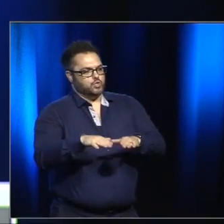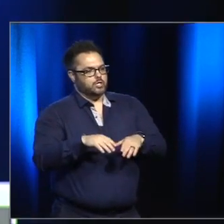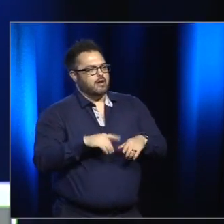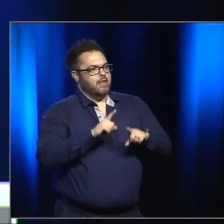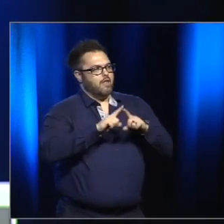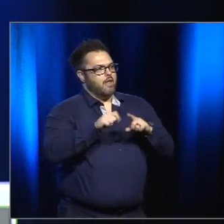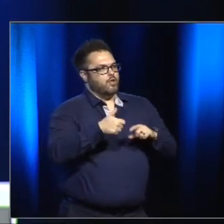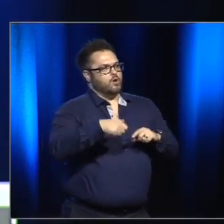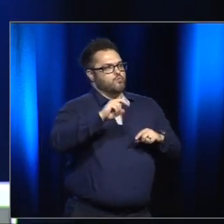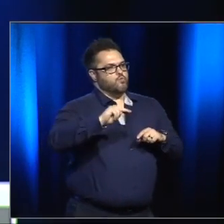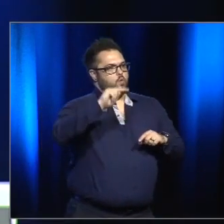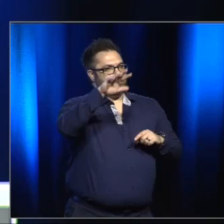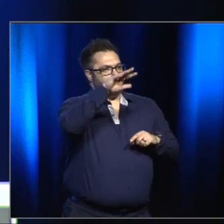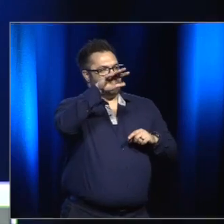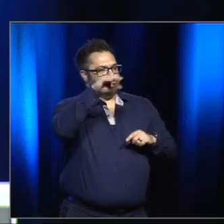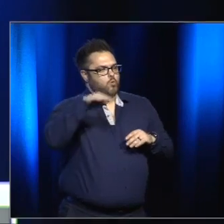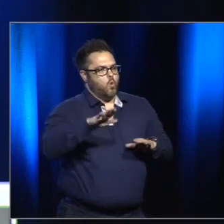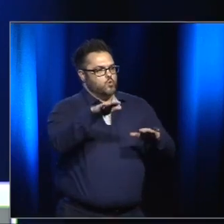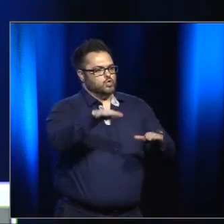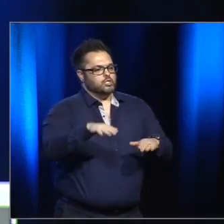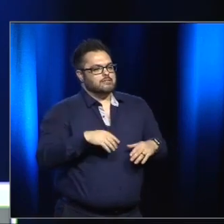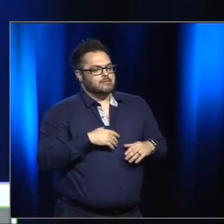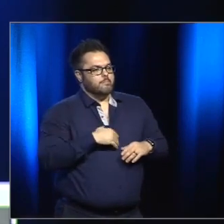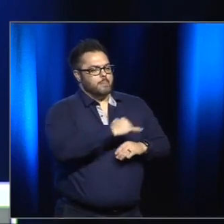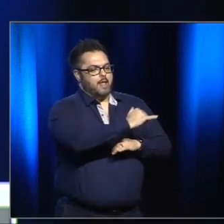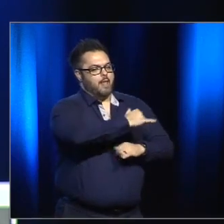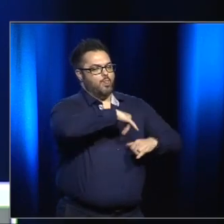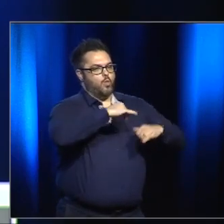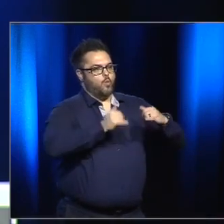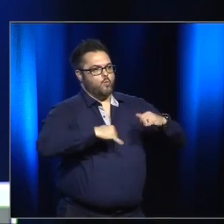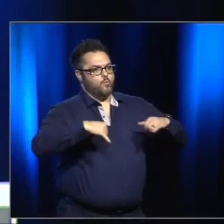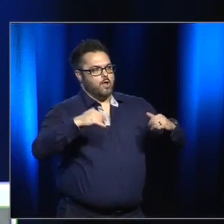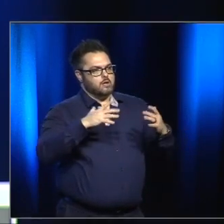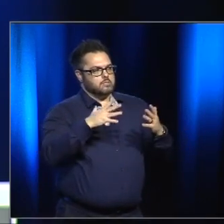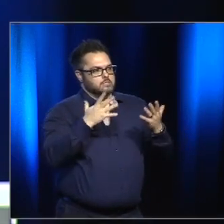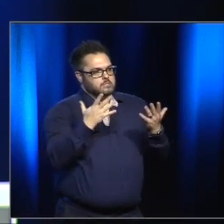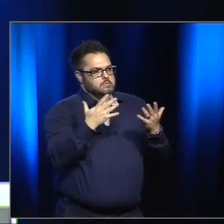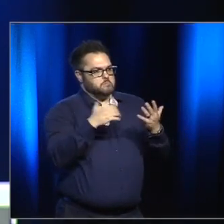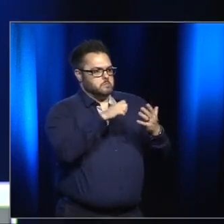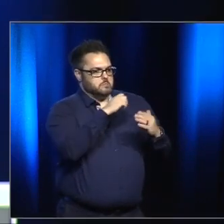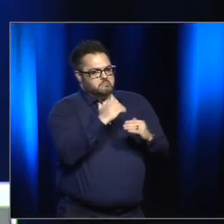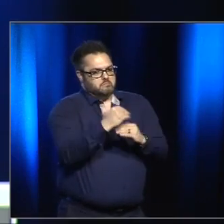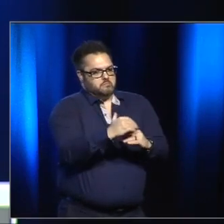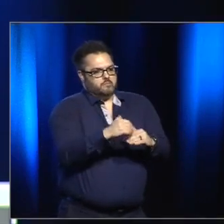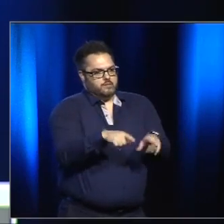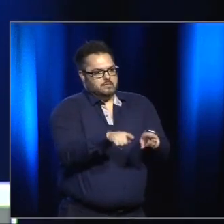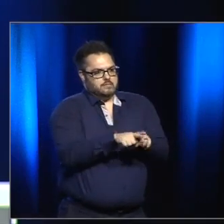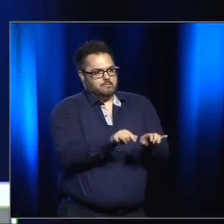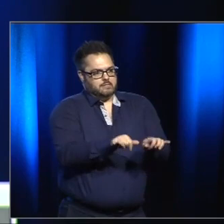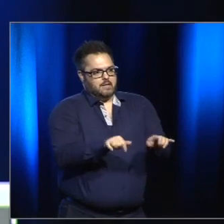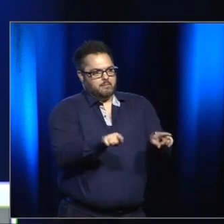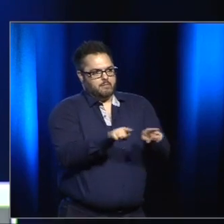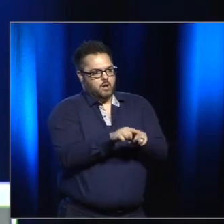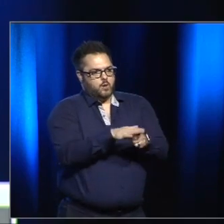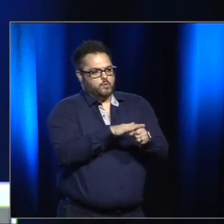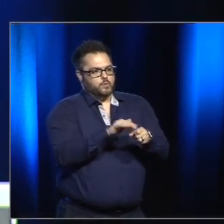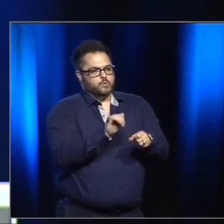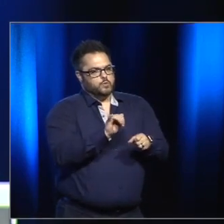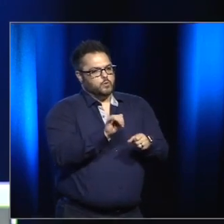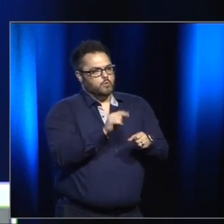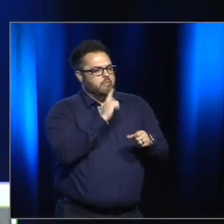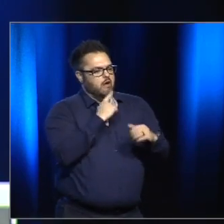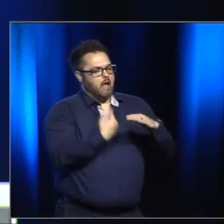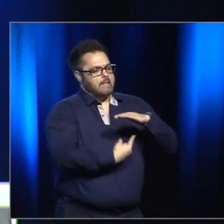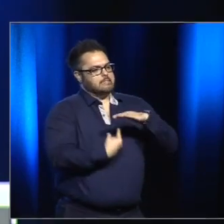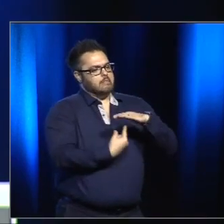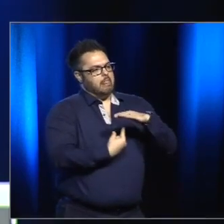further north. And you know, the whales that we've heard so much about this week are probably a major exception to that rule, but by and large, they're quite isolated.